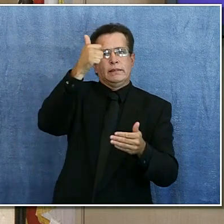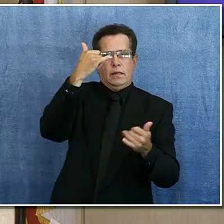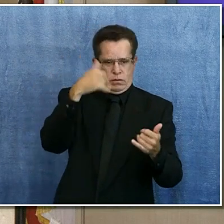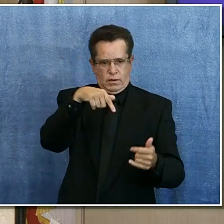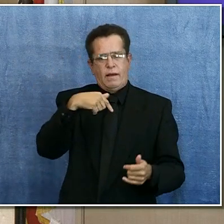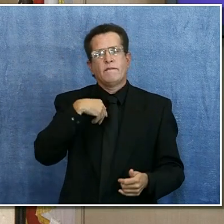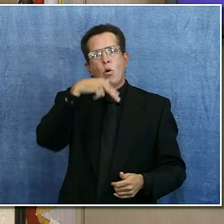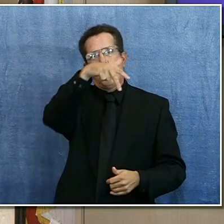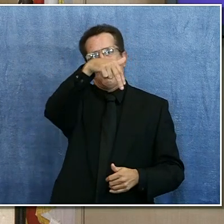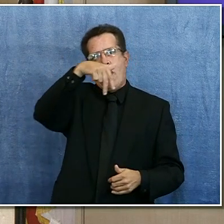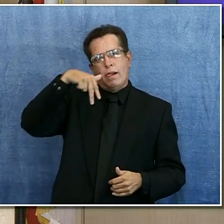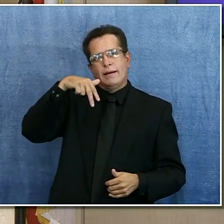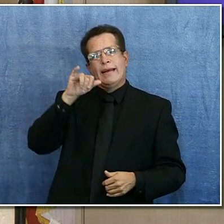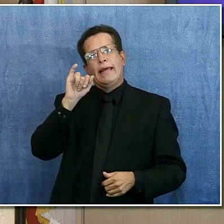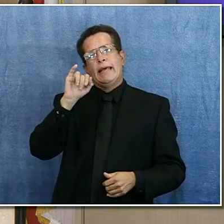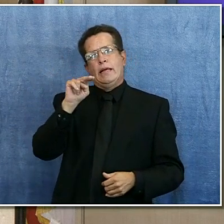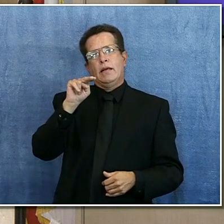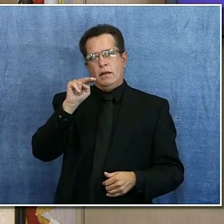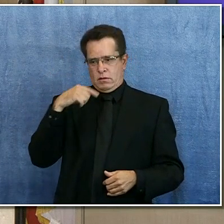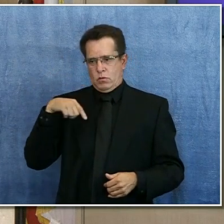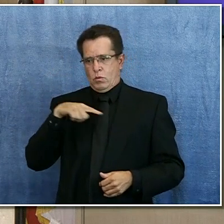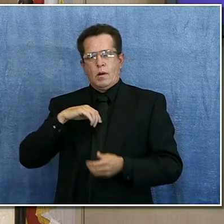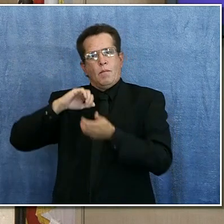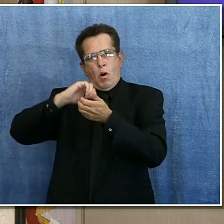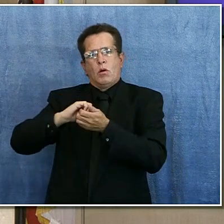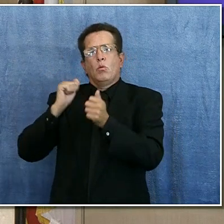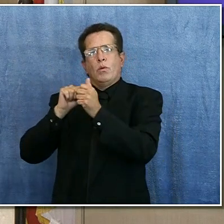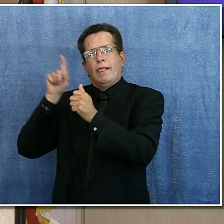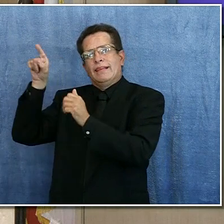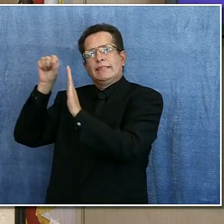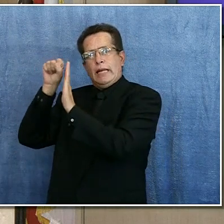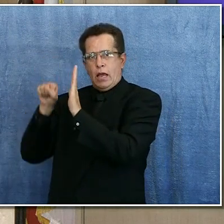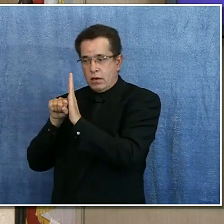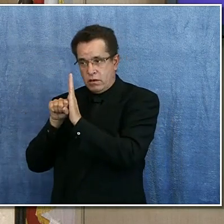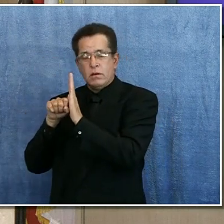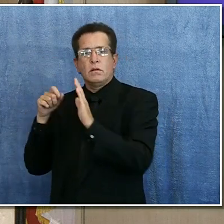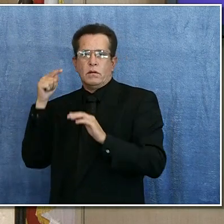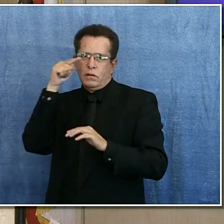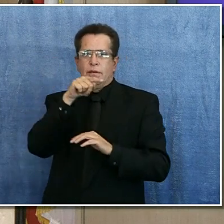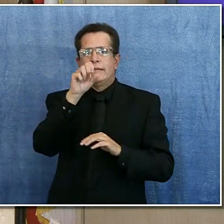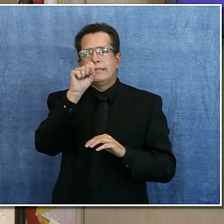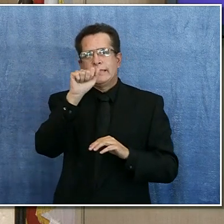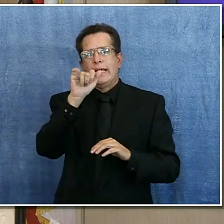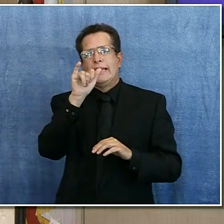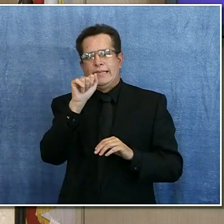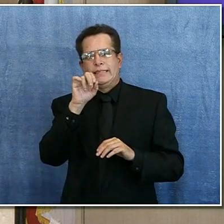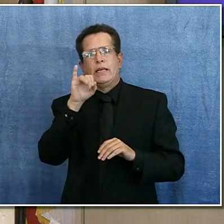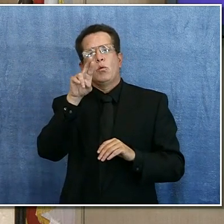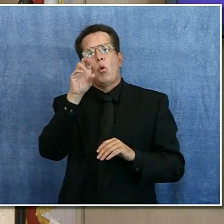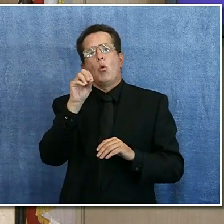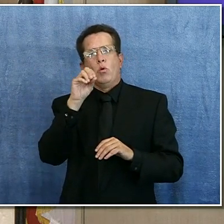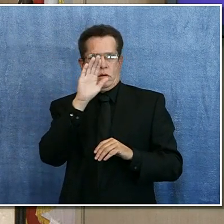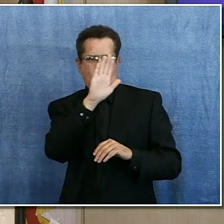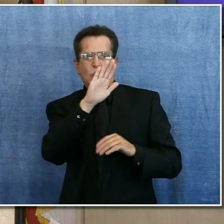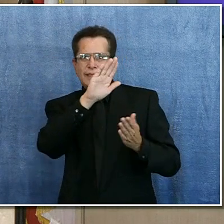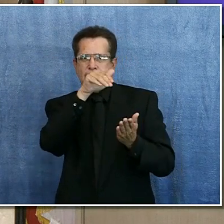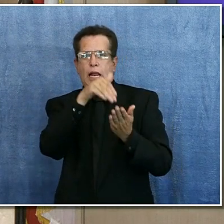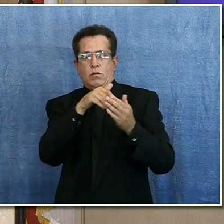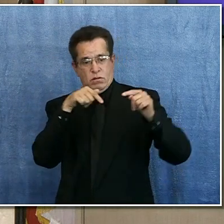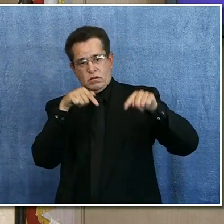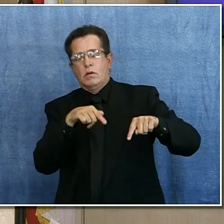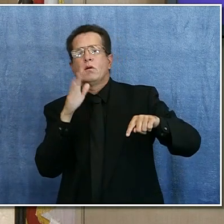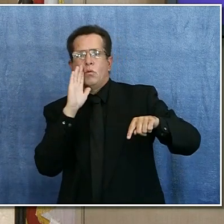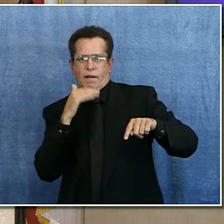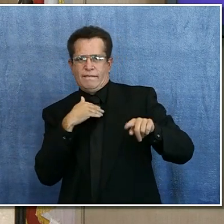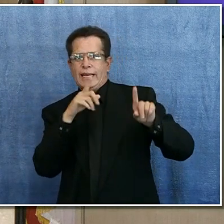walk-in site we run in partnership with the state at the San Ysidro Civic Center, which is